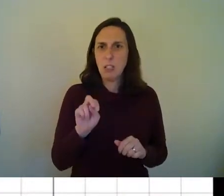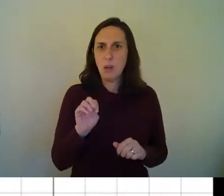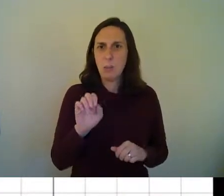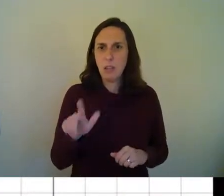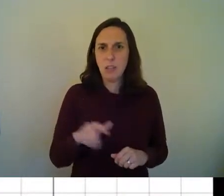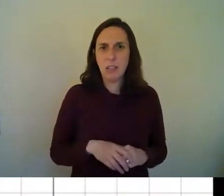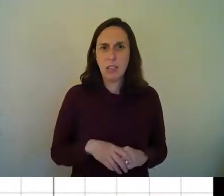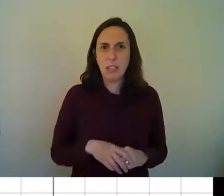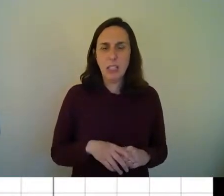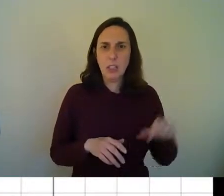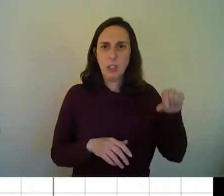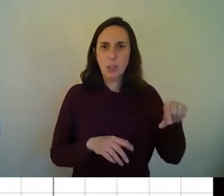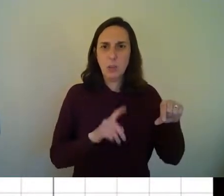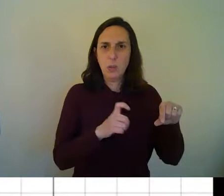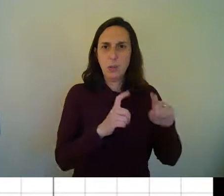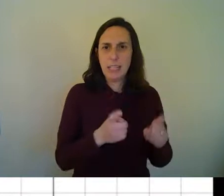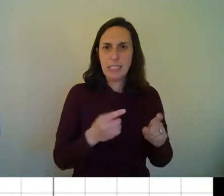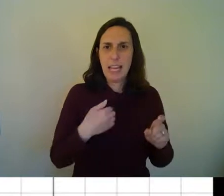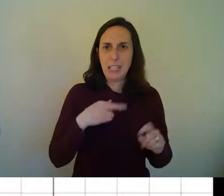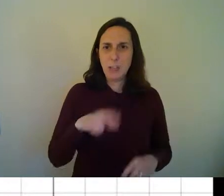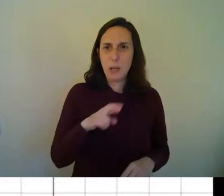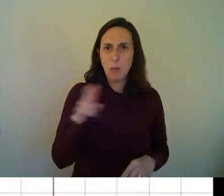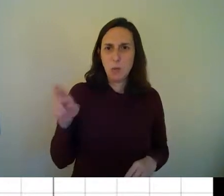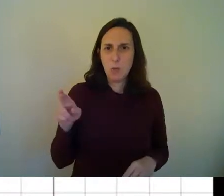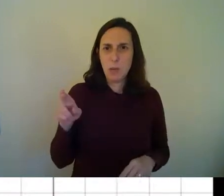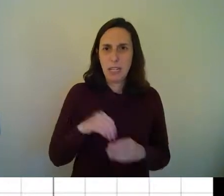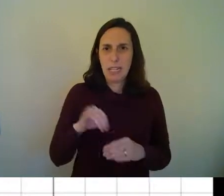and q of x has a square root in it.